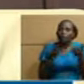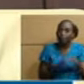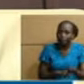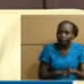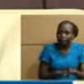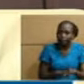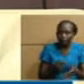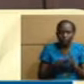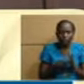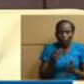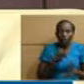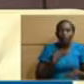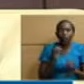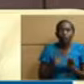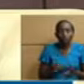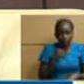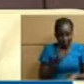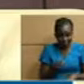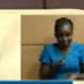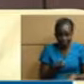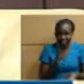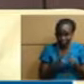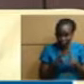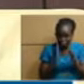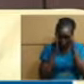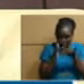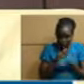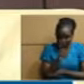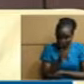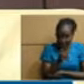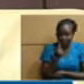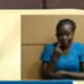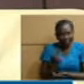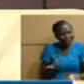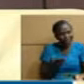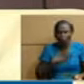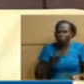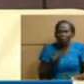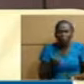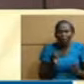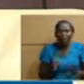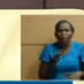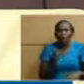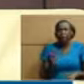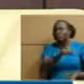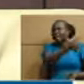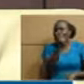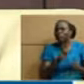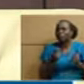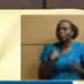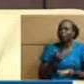money doesn't belong to me. And I think most Ugandans look at that one and say, this is actually not my money. It is money for the other people I will leave